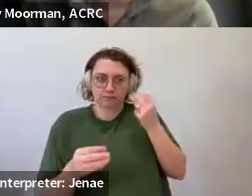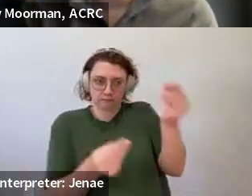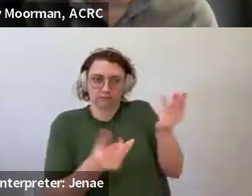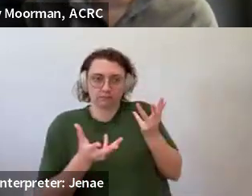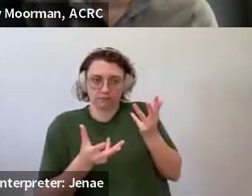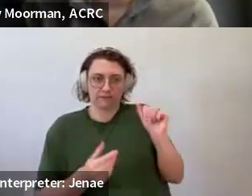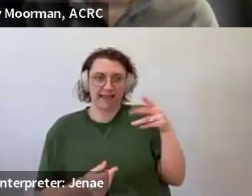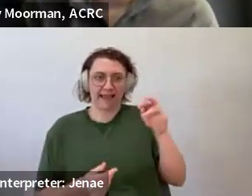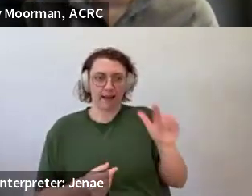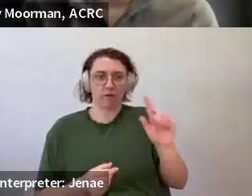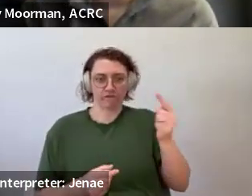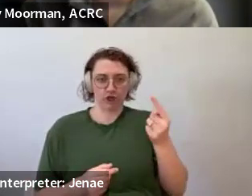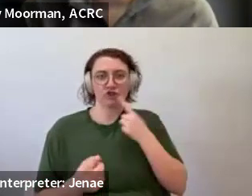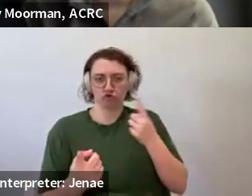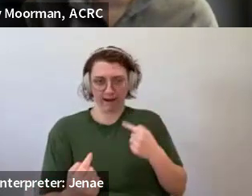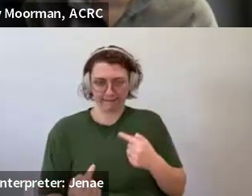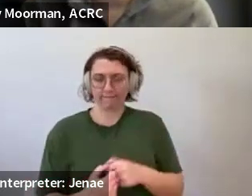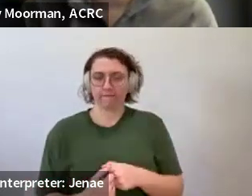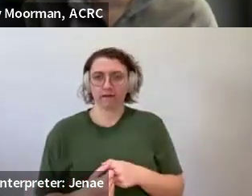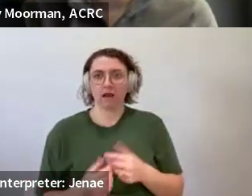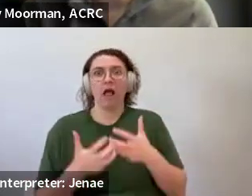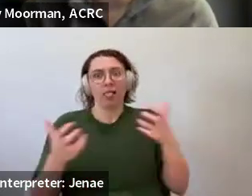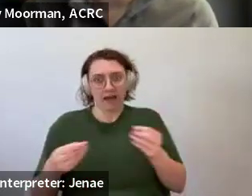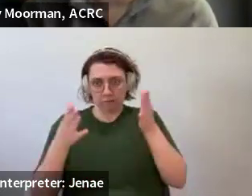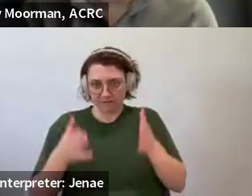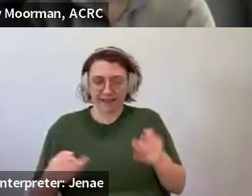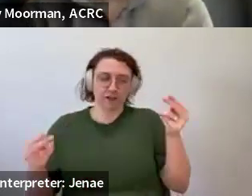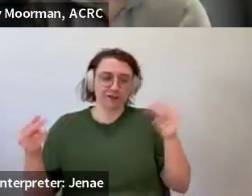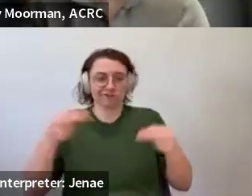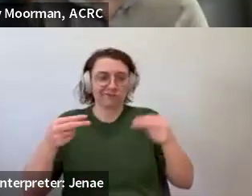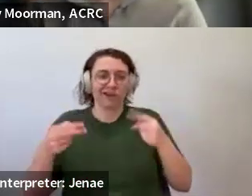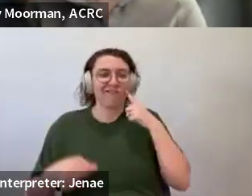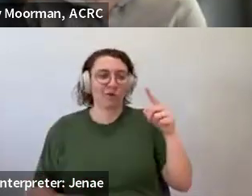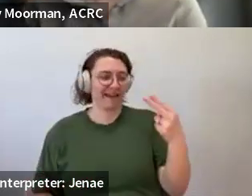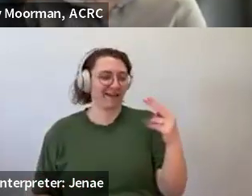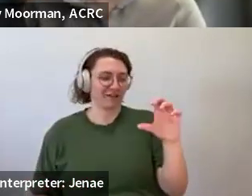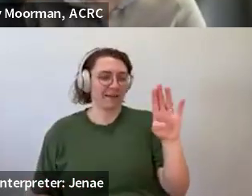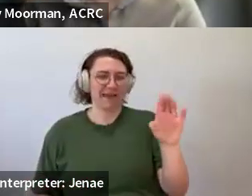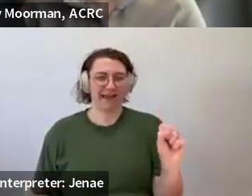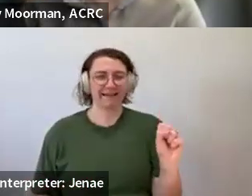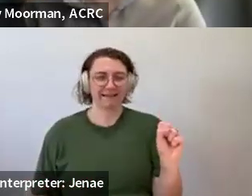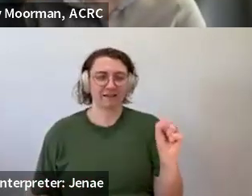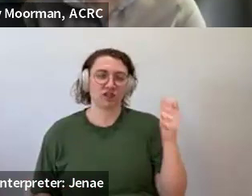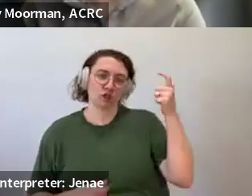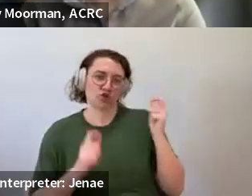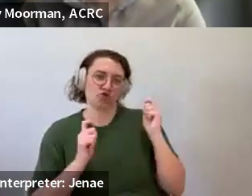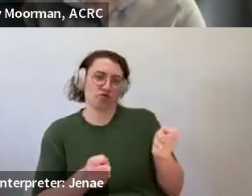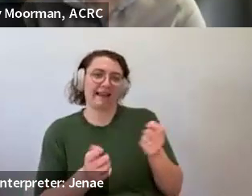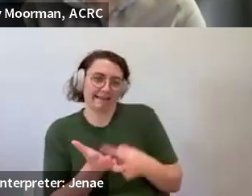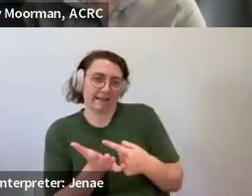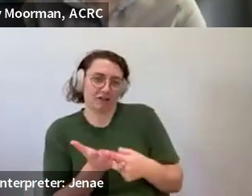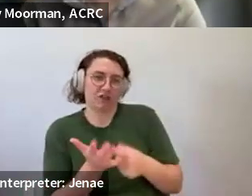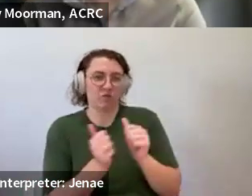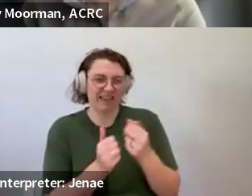April 1st. And then I know a lot of providers are logging on for our HCBS grant discussion with